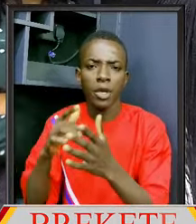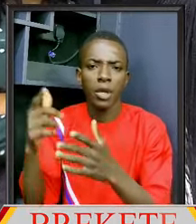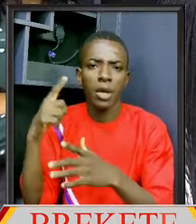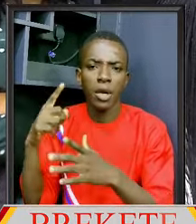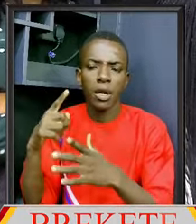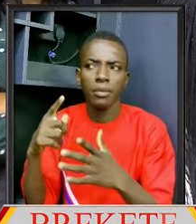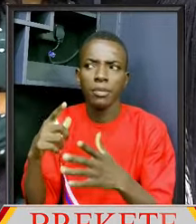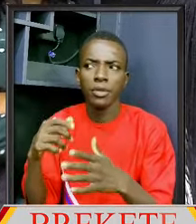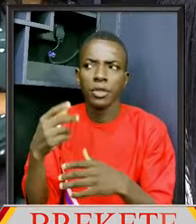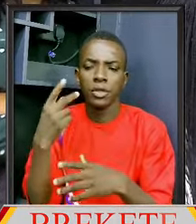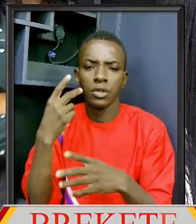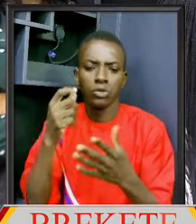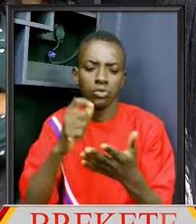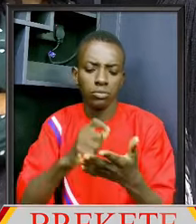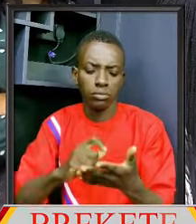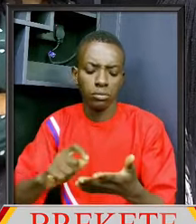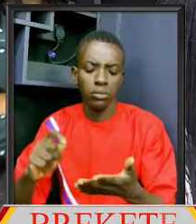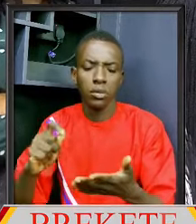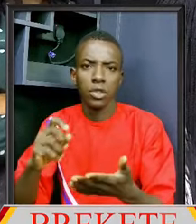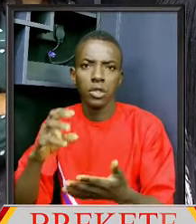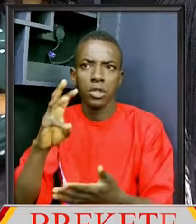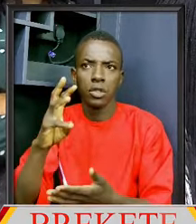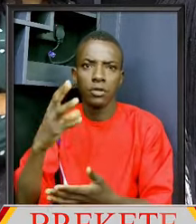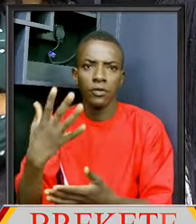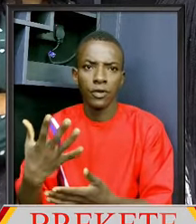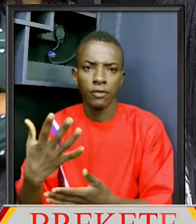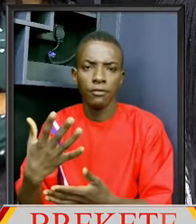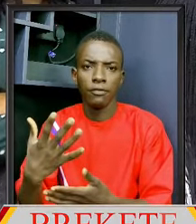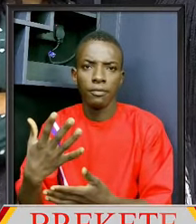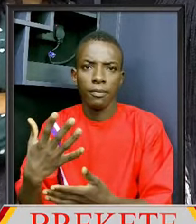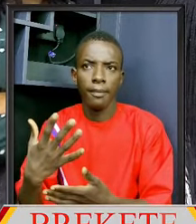agenda. I score him 65.